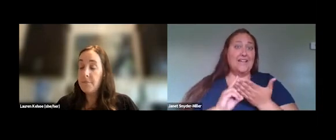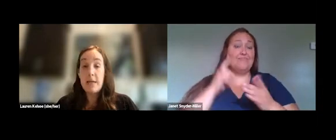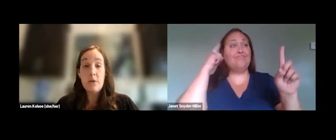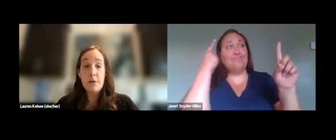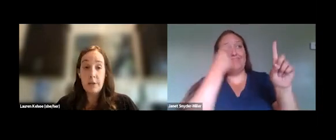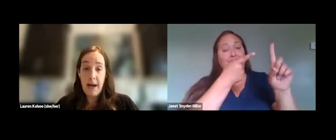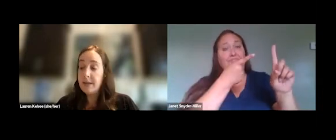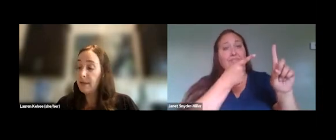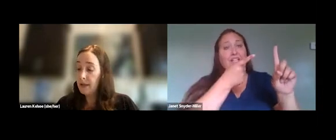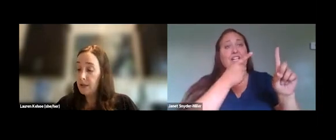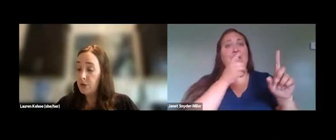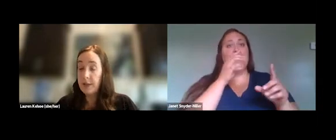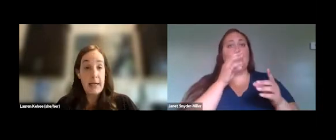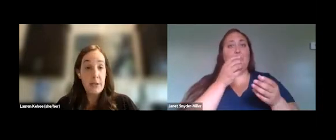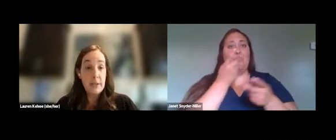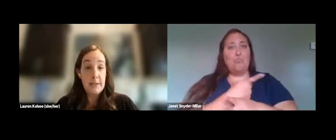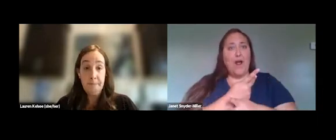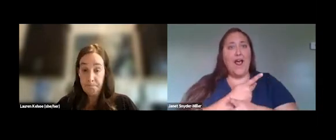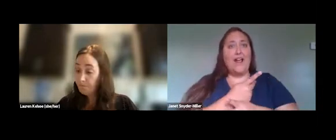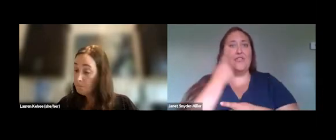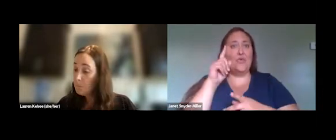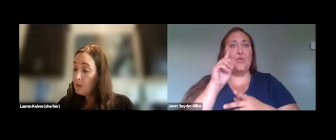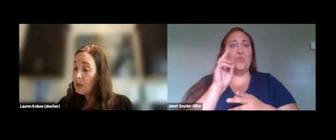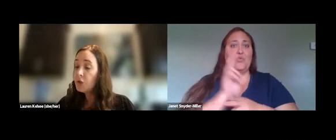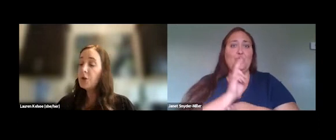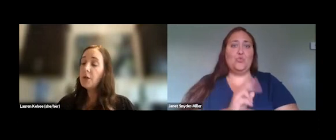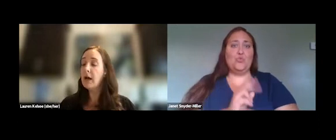products that meet or surpass industry standards.